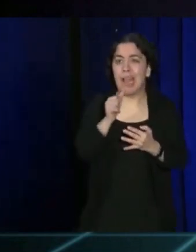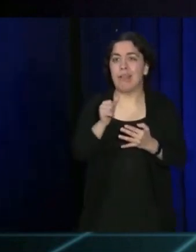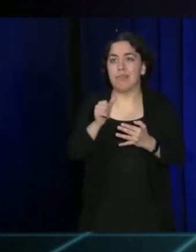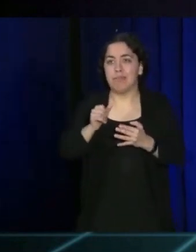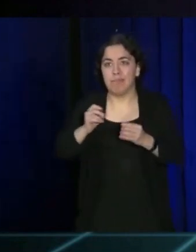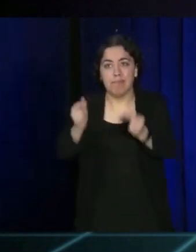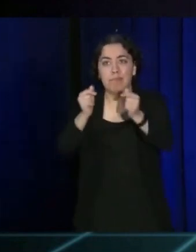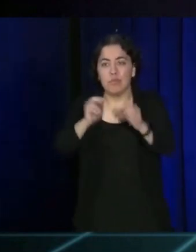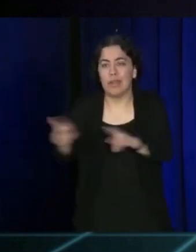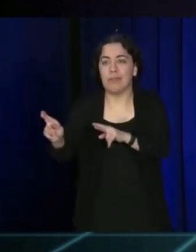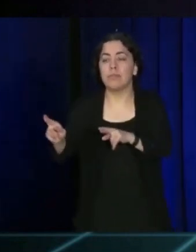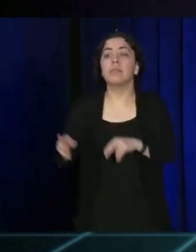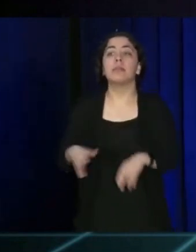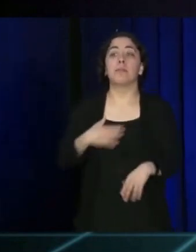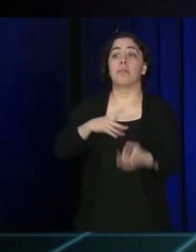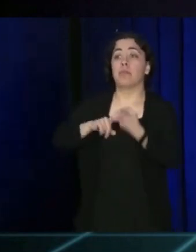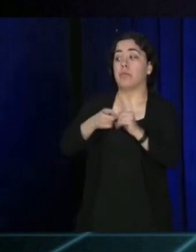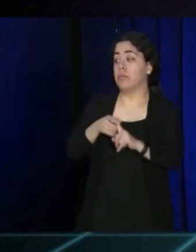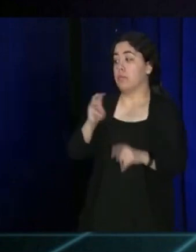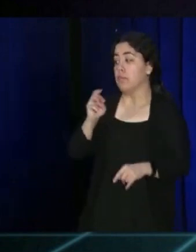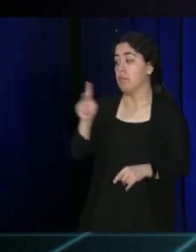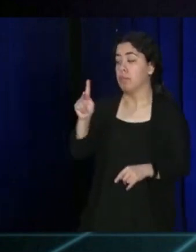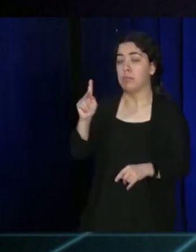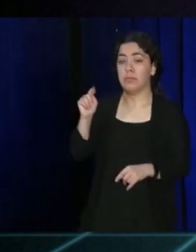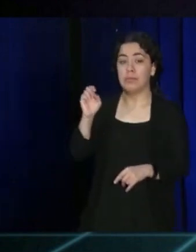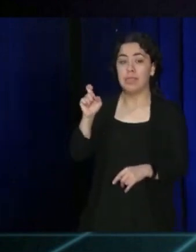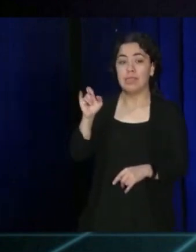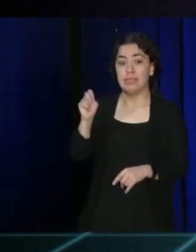Texan says, let's do better.